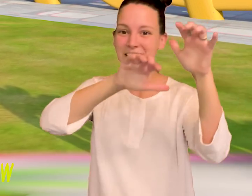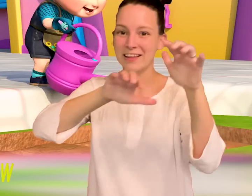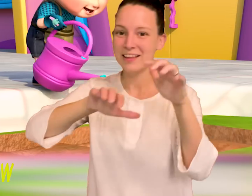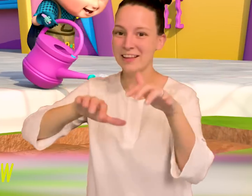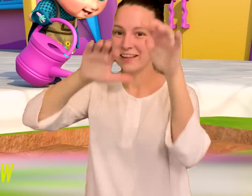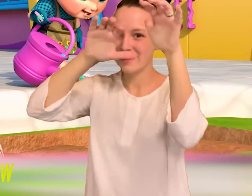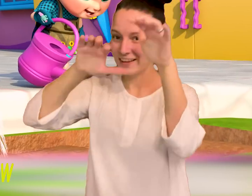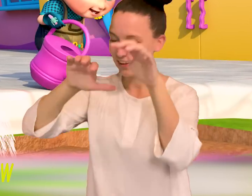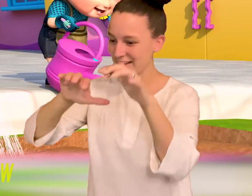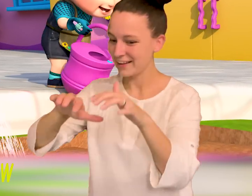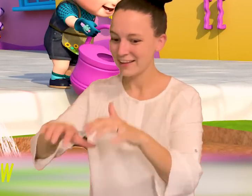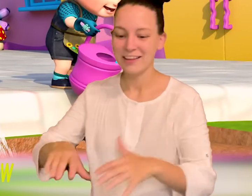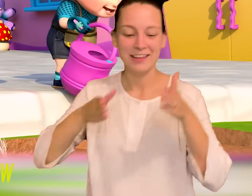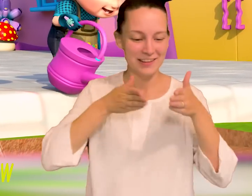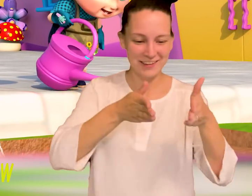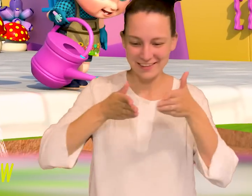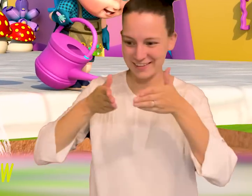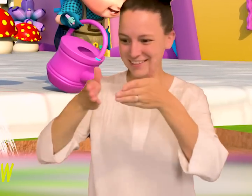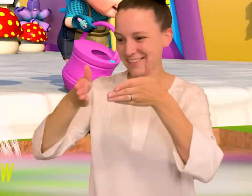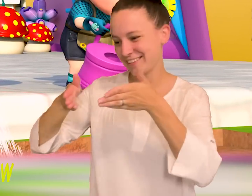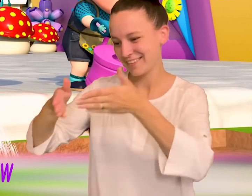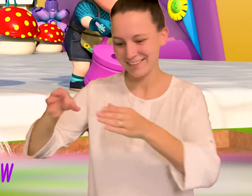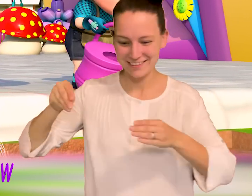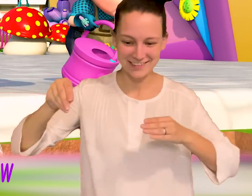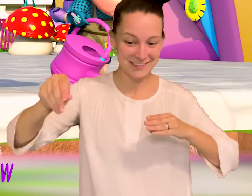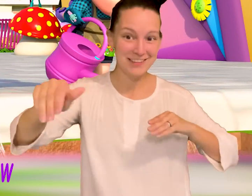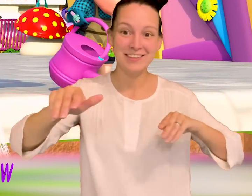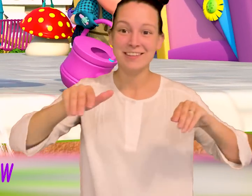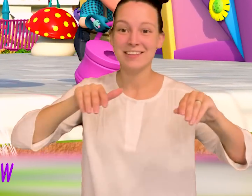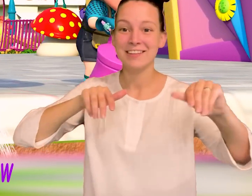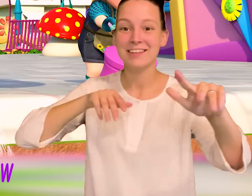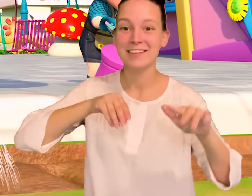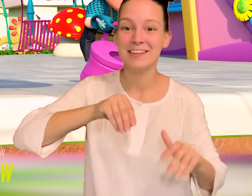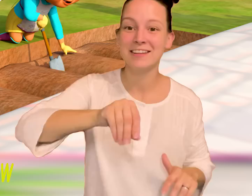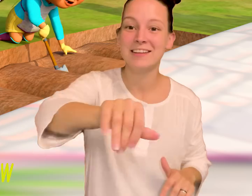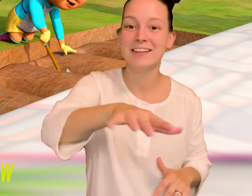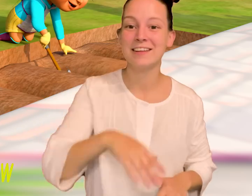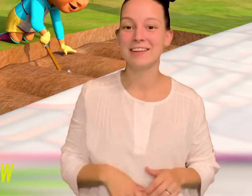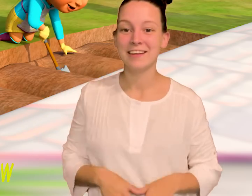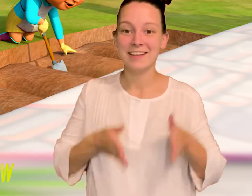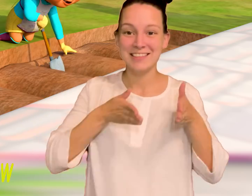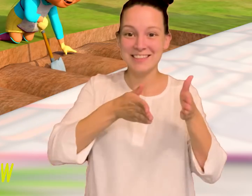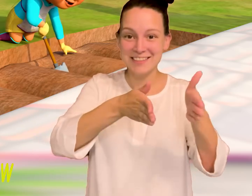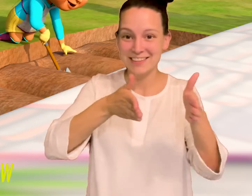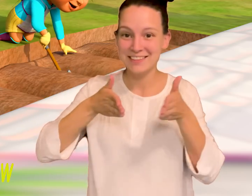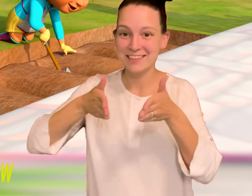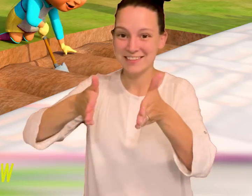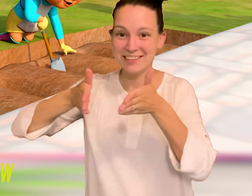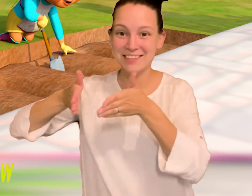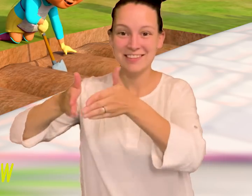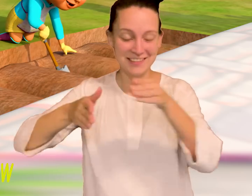everywhere and seeds planted all in a row and seeds